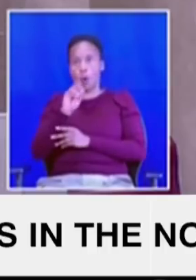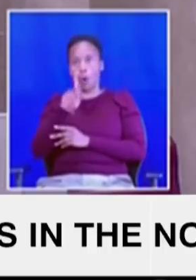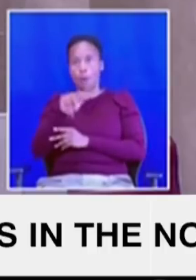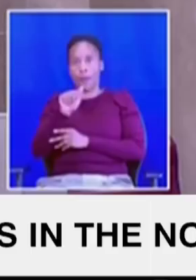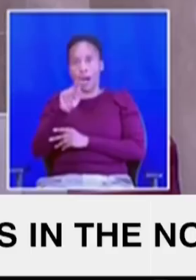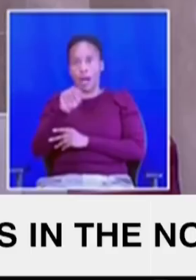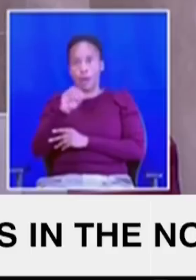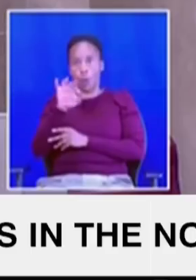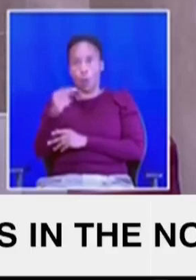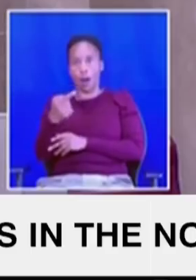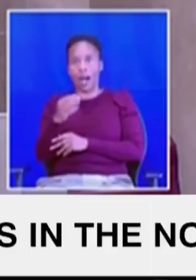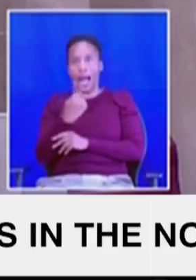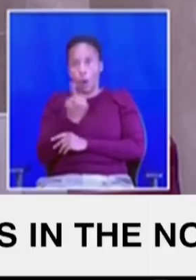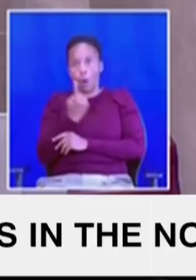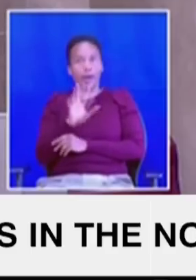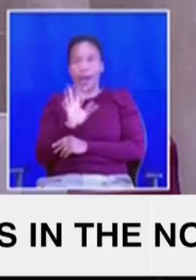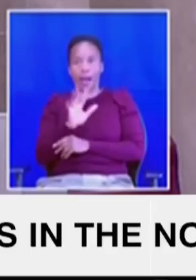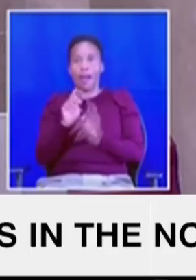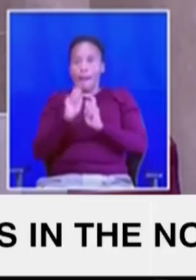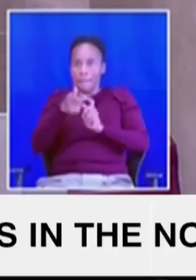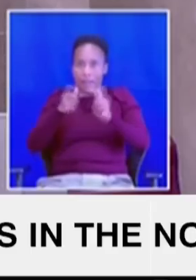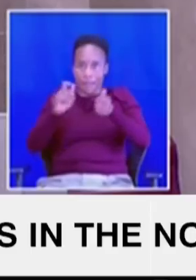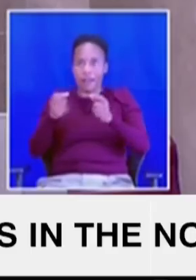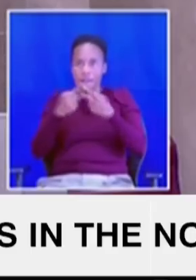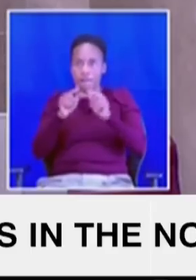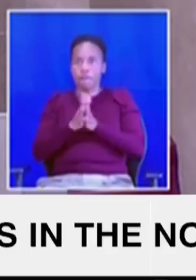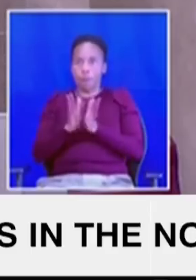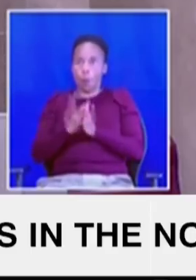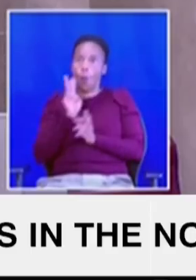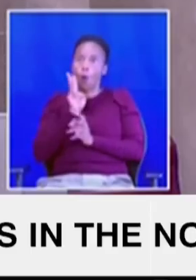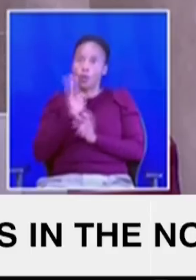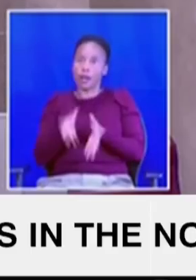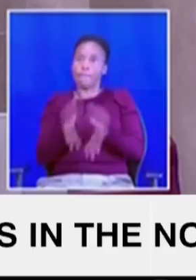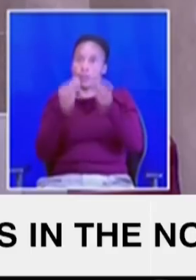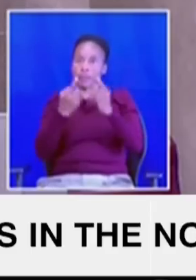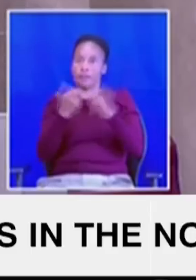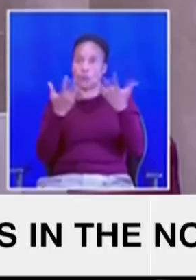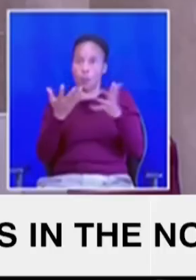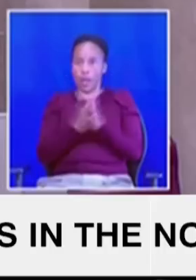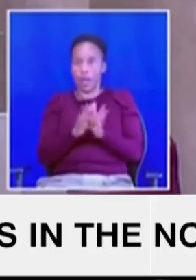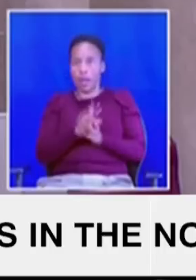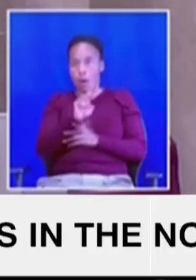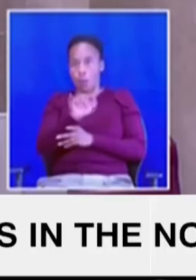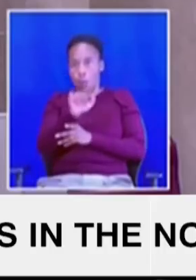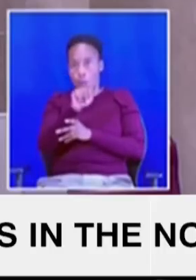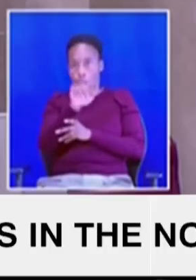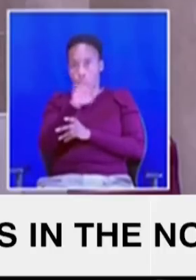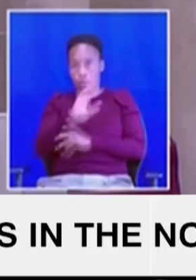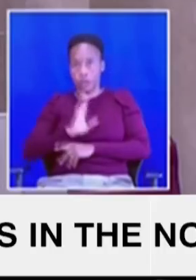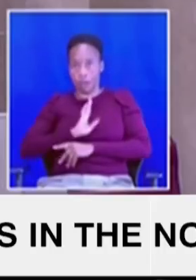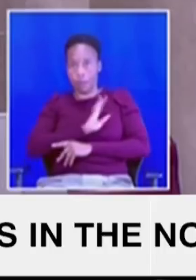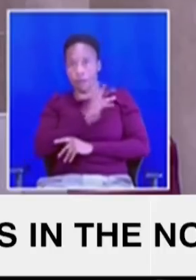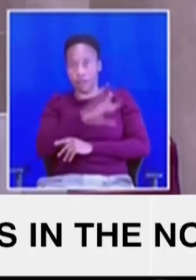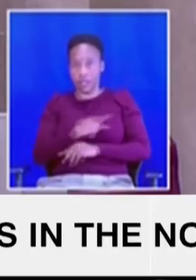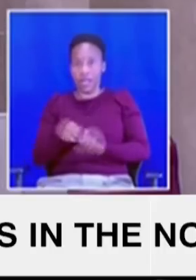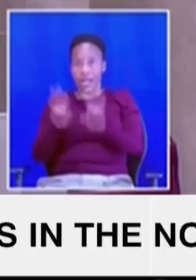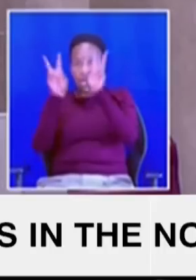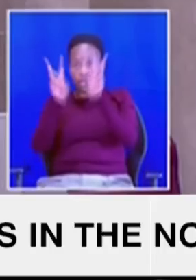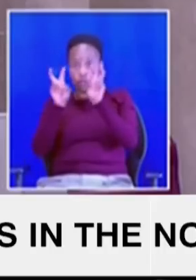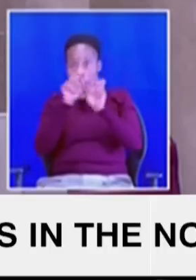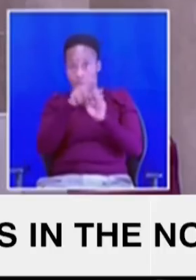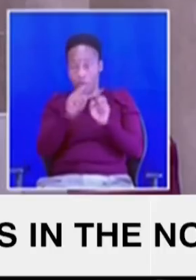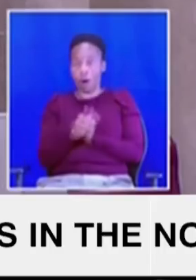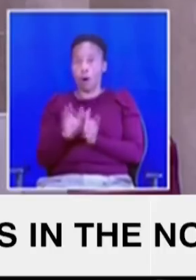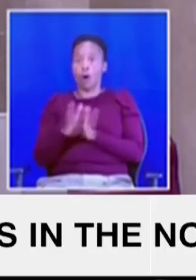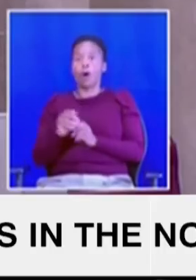do pay for the water that they receive from water boards. So the issue of Kopanong and Bloemwater,